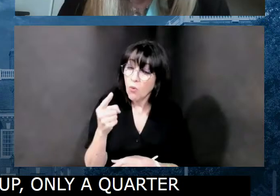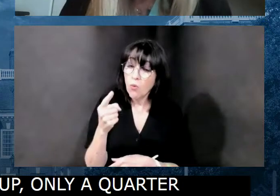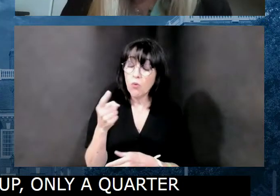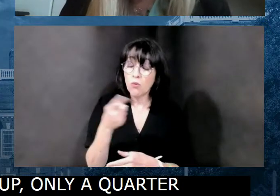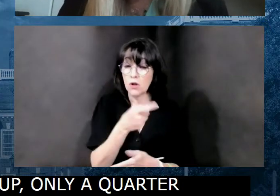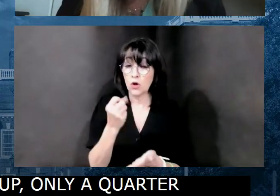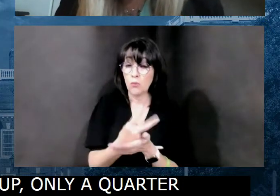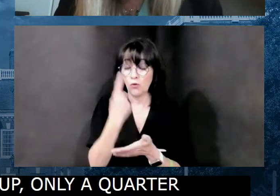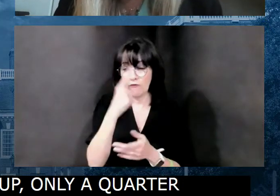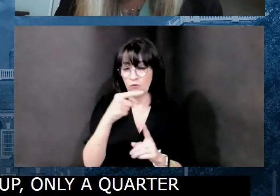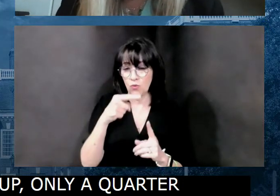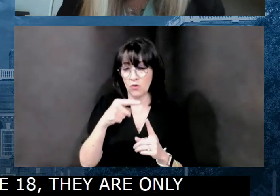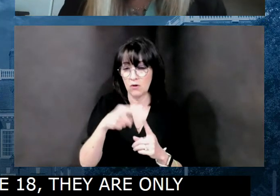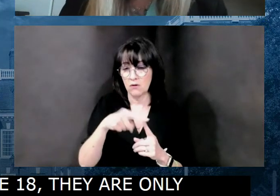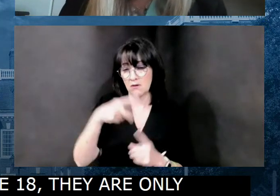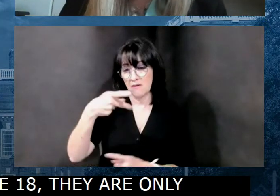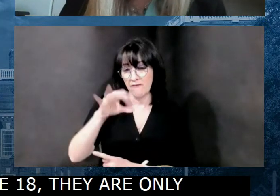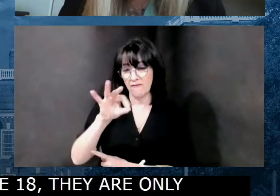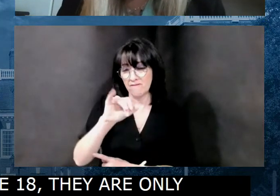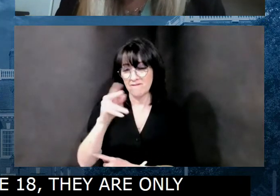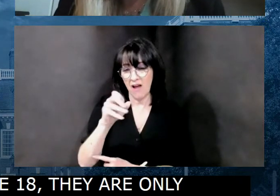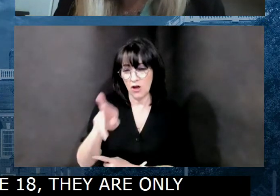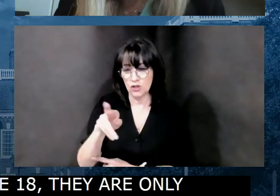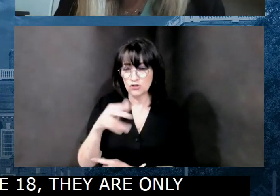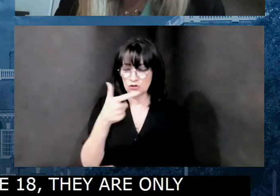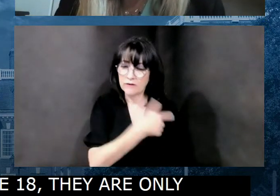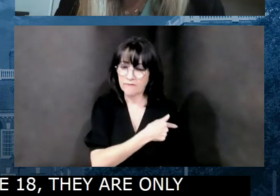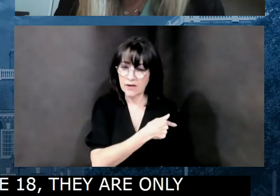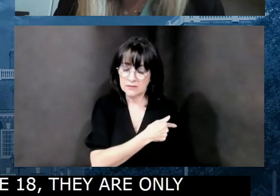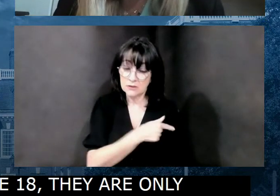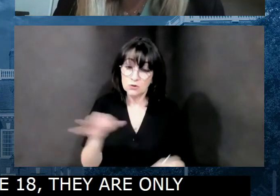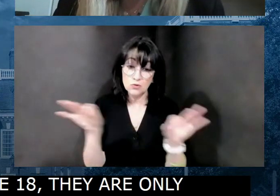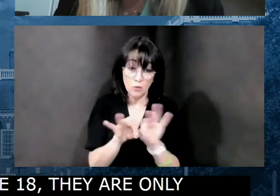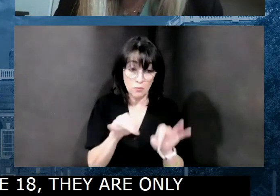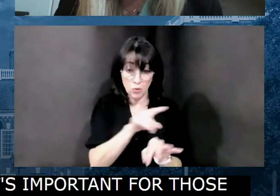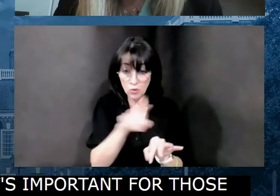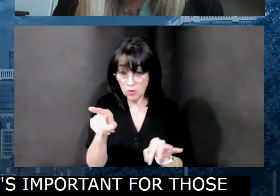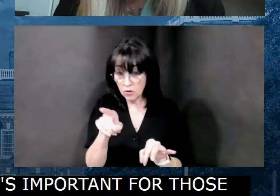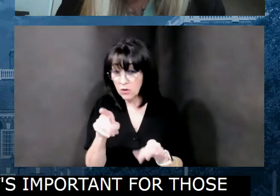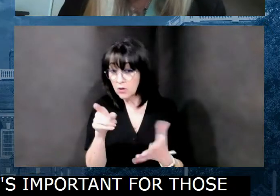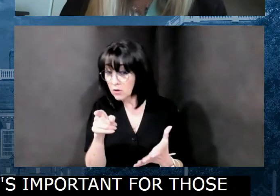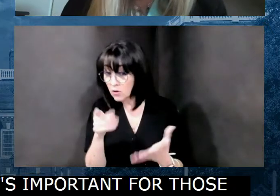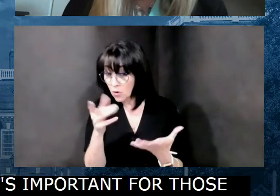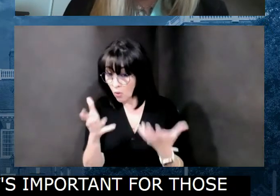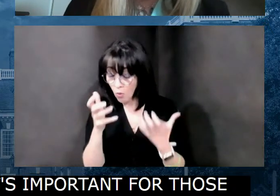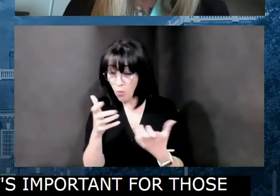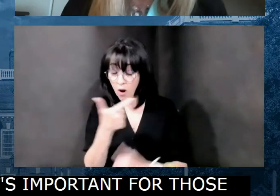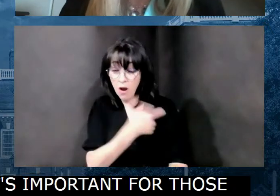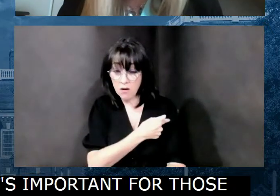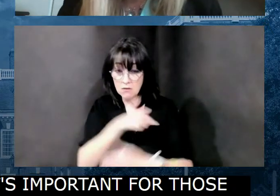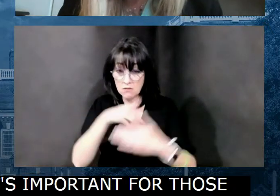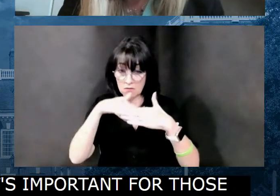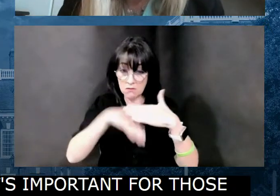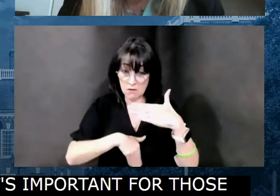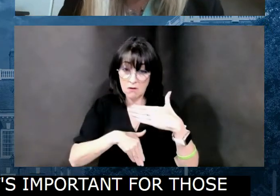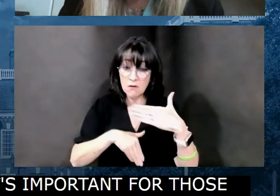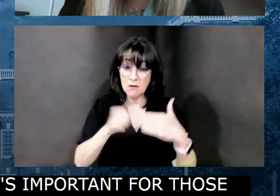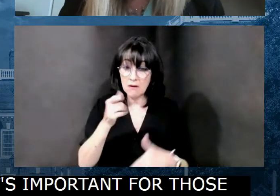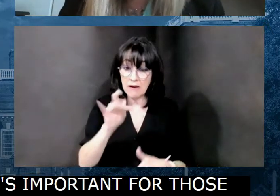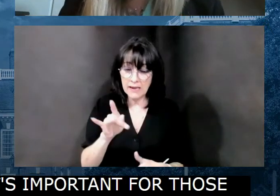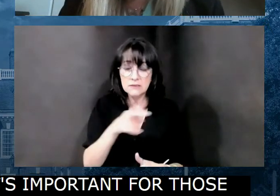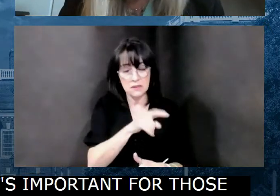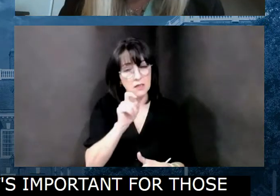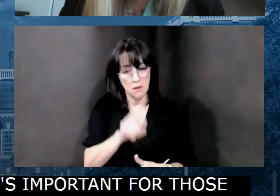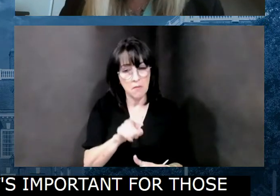vaccine. So it's important for those who are looking for Pfizer for children to check out the